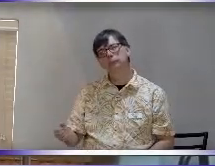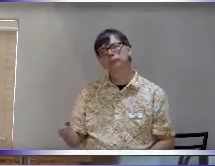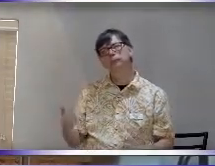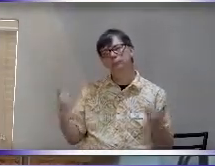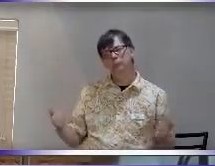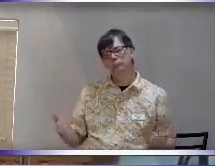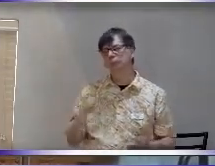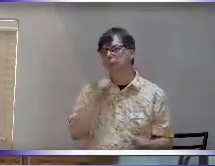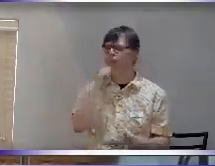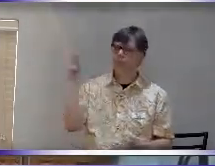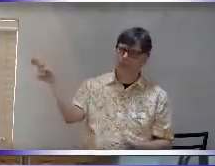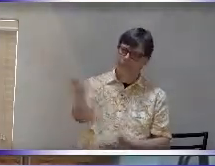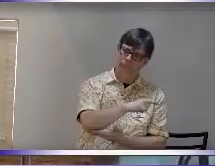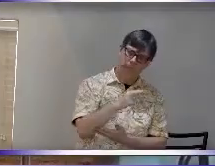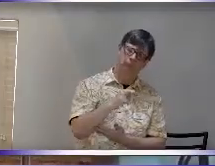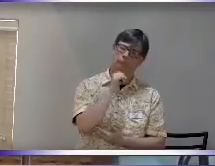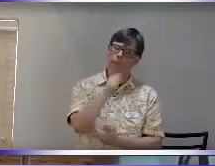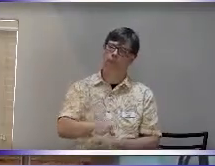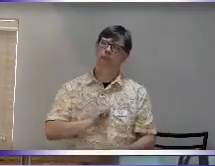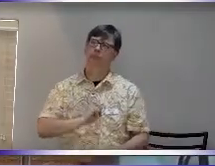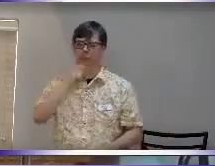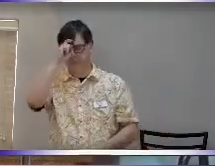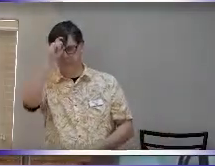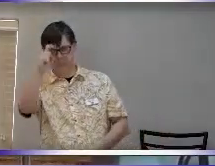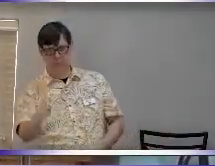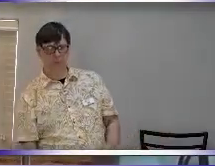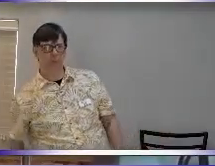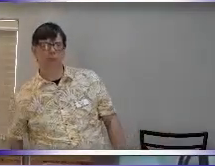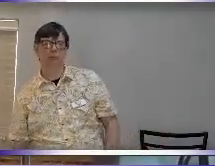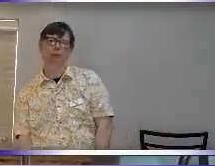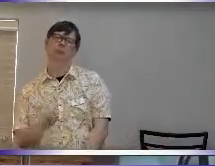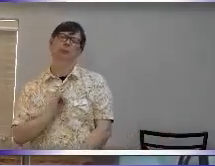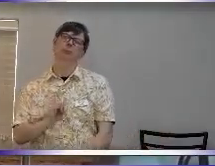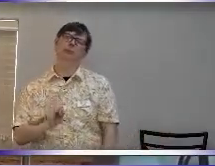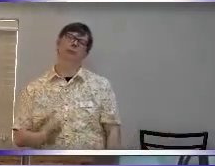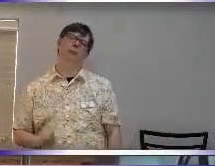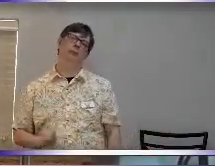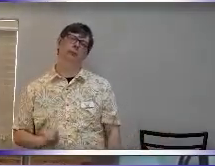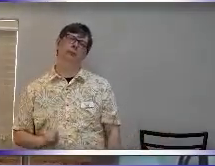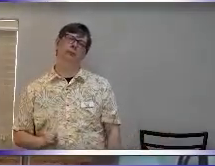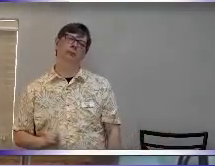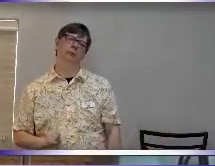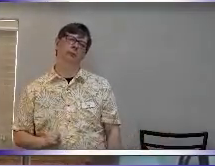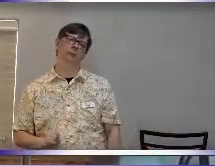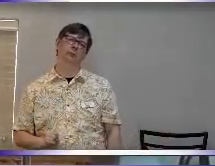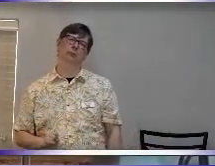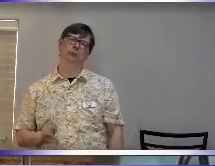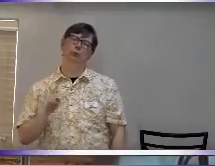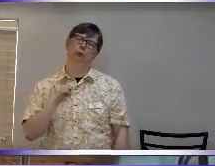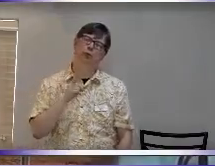needed because I asked. But if you don't ask and you make these assumptions, then what happens is that